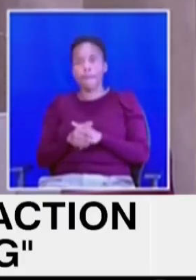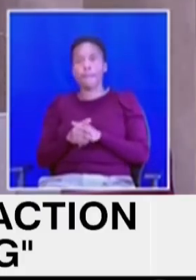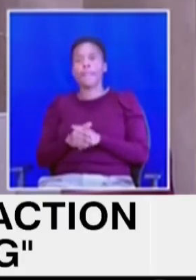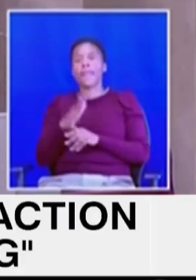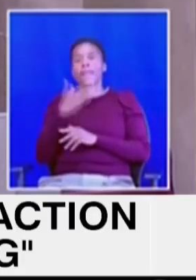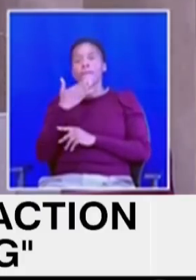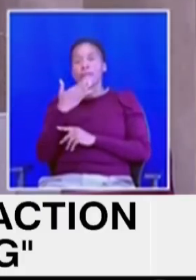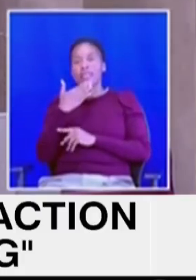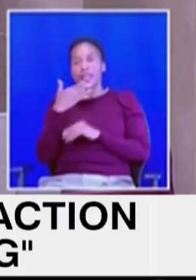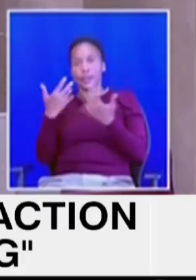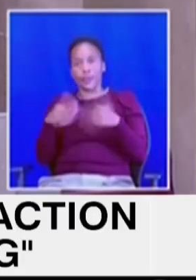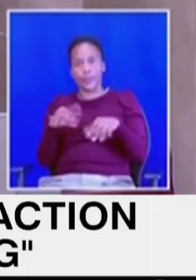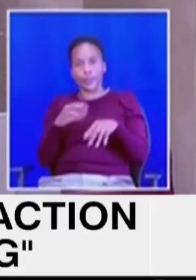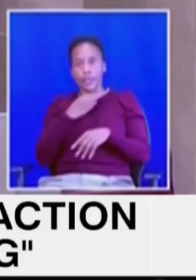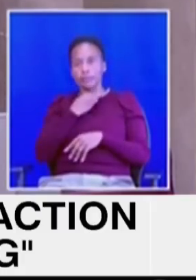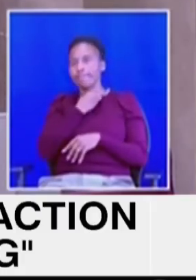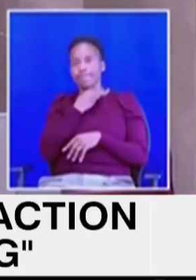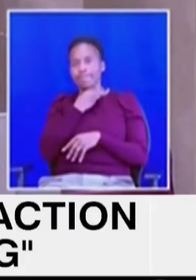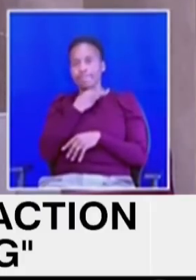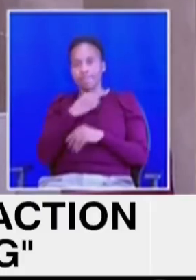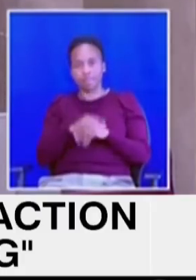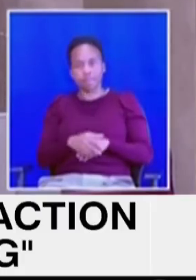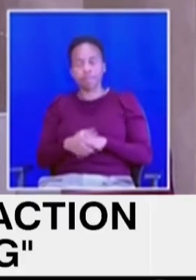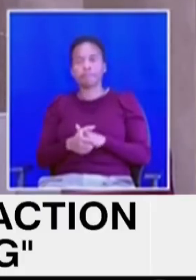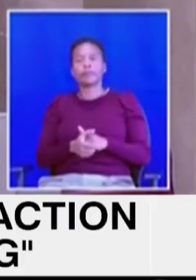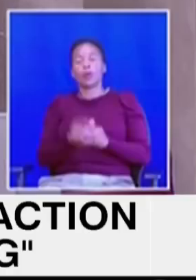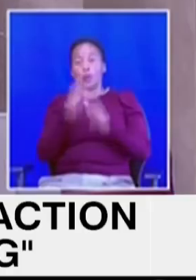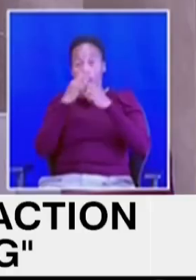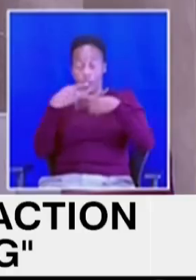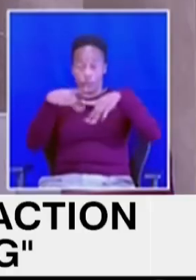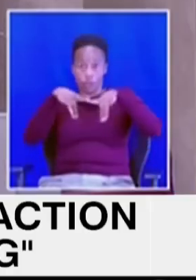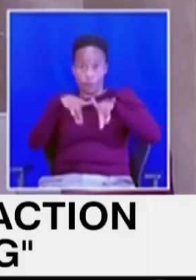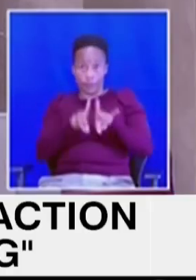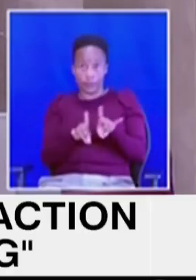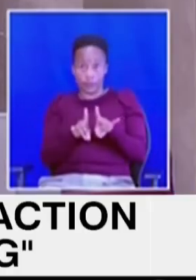Thank you very much, Honourable Chairperson.